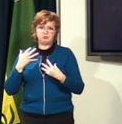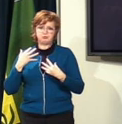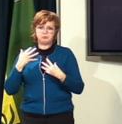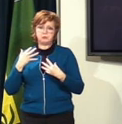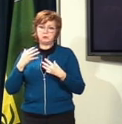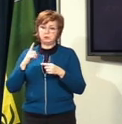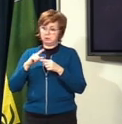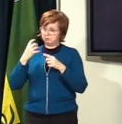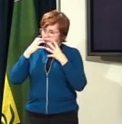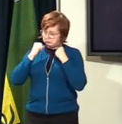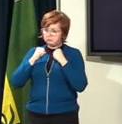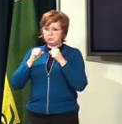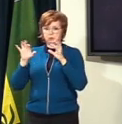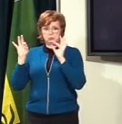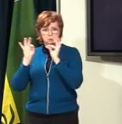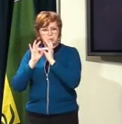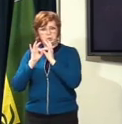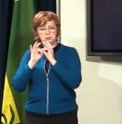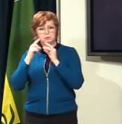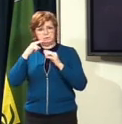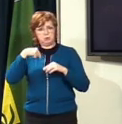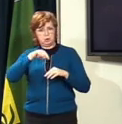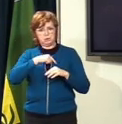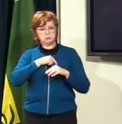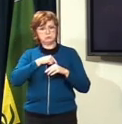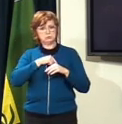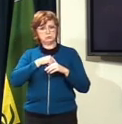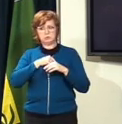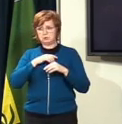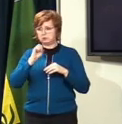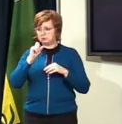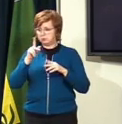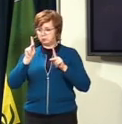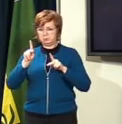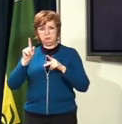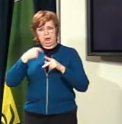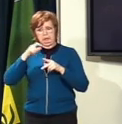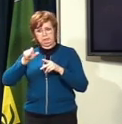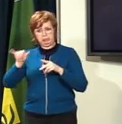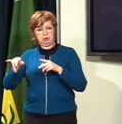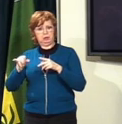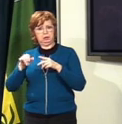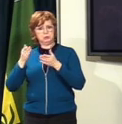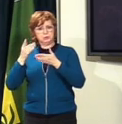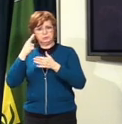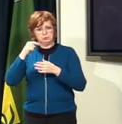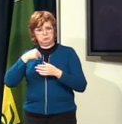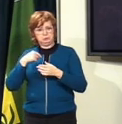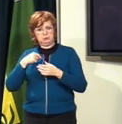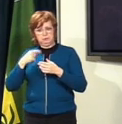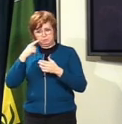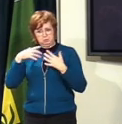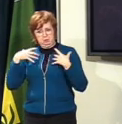valued these services are by Saskatchewan residents and how important they are to their everyday health and well-being. But by not